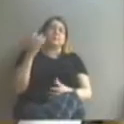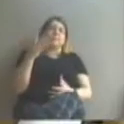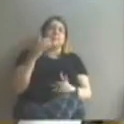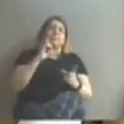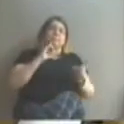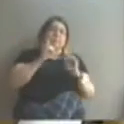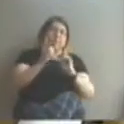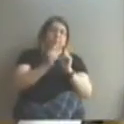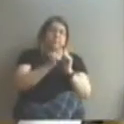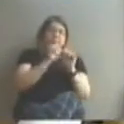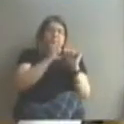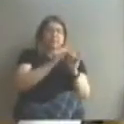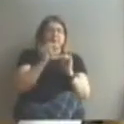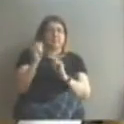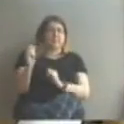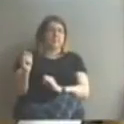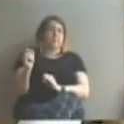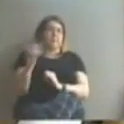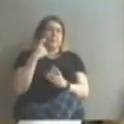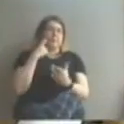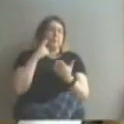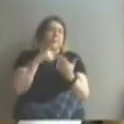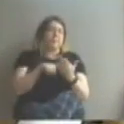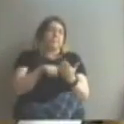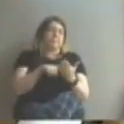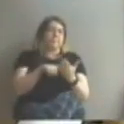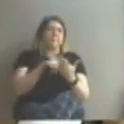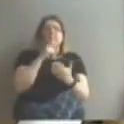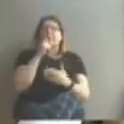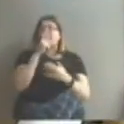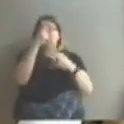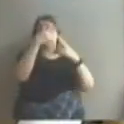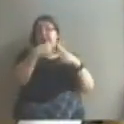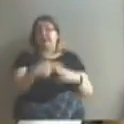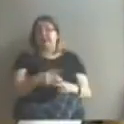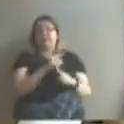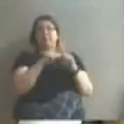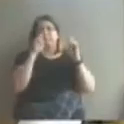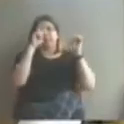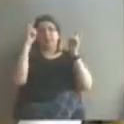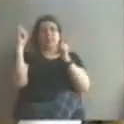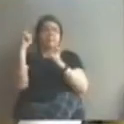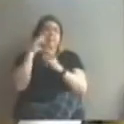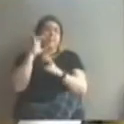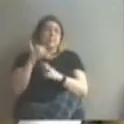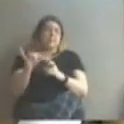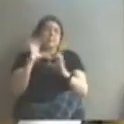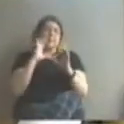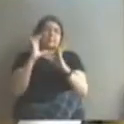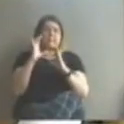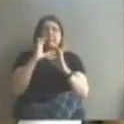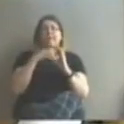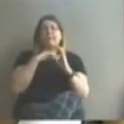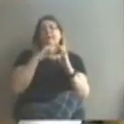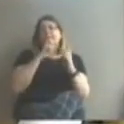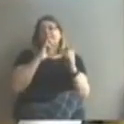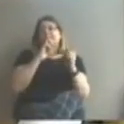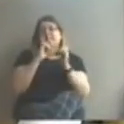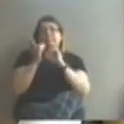the individuals that are identified, not by name, but by title for this conversation, I've had conversations